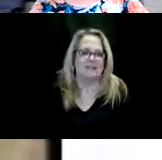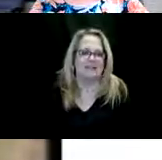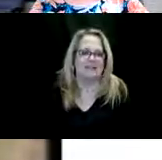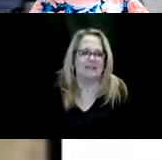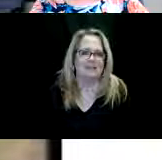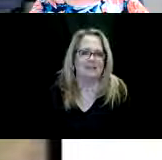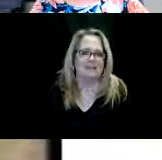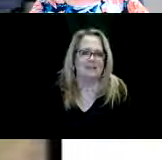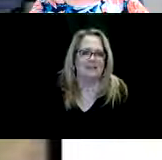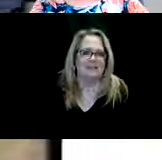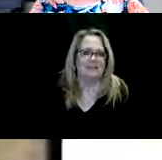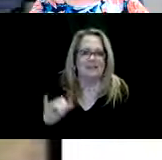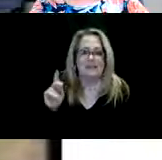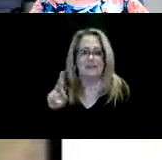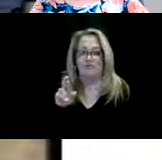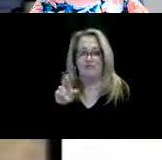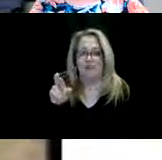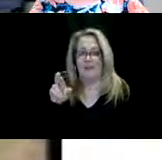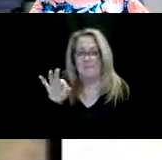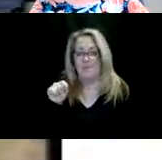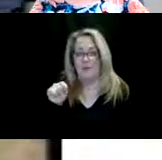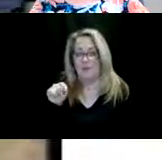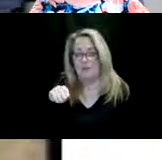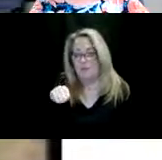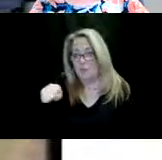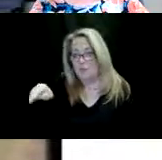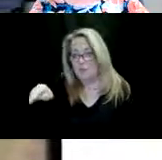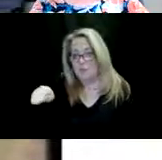Jack pivots with his right foot in the tub of pegs.